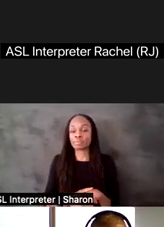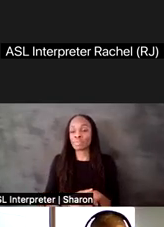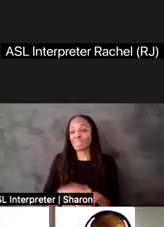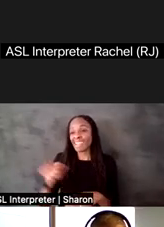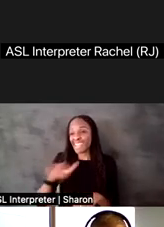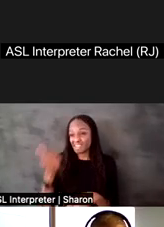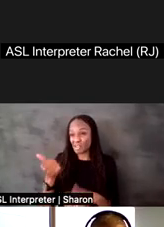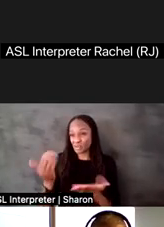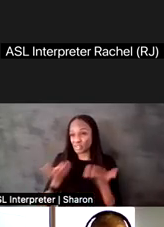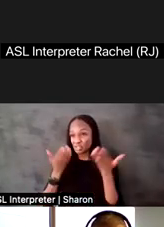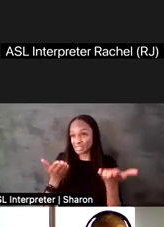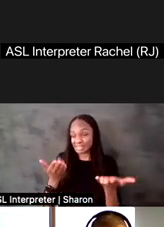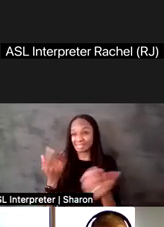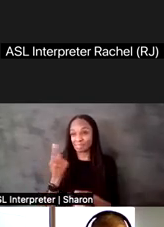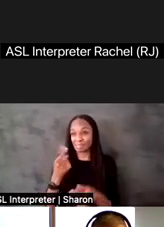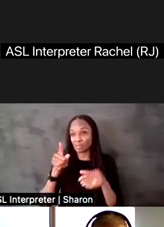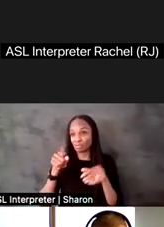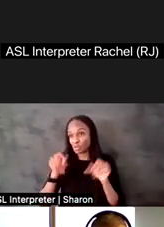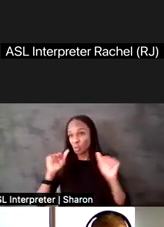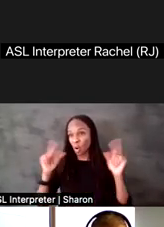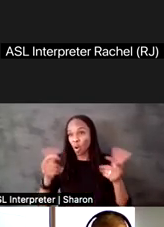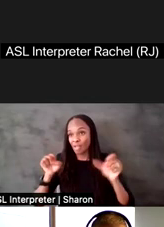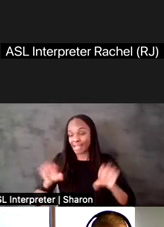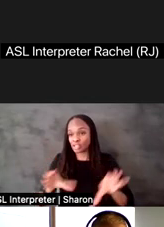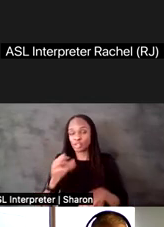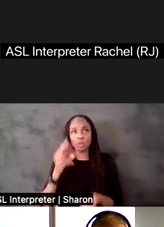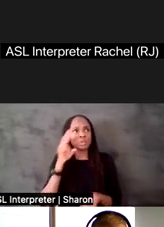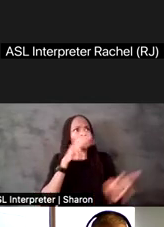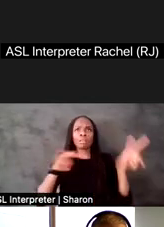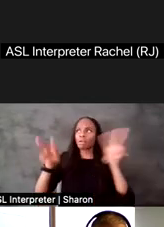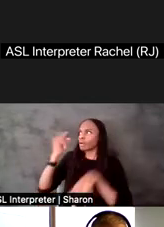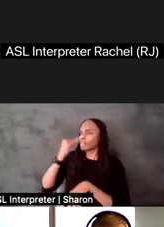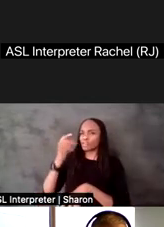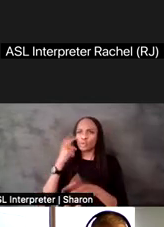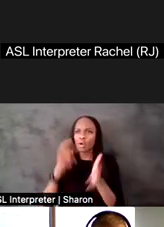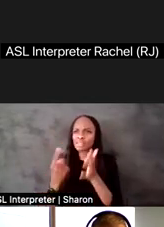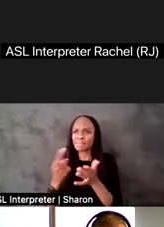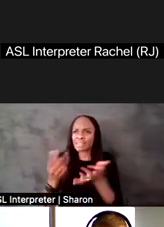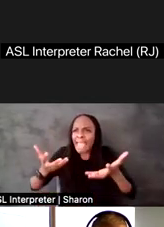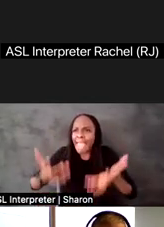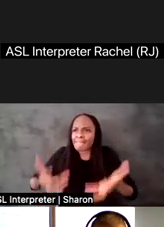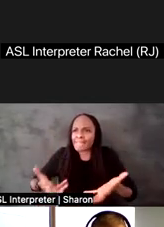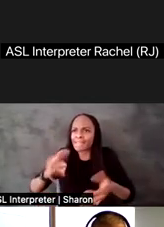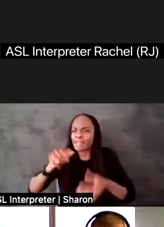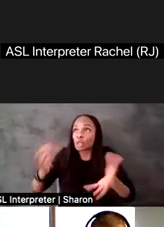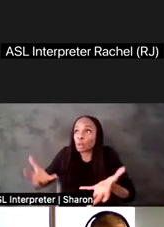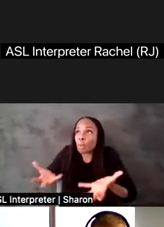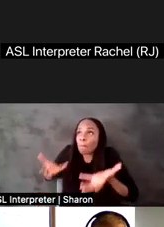something you can all do is look around. If there's something heavy that's around you that you've put up high, maybe to get out of the